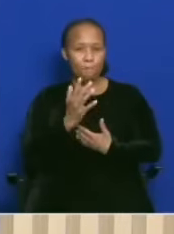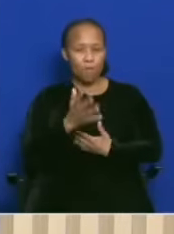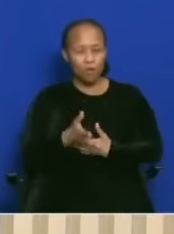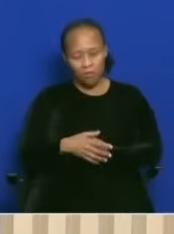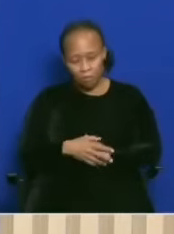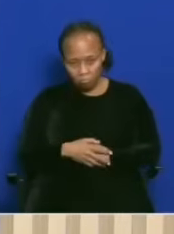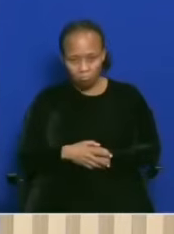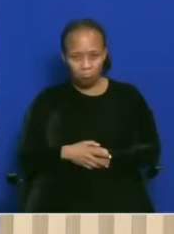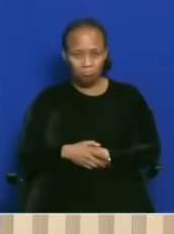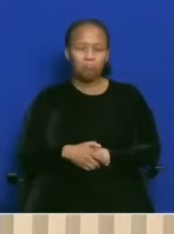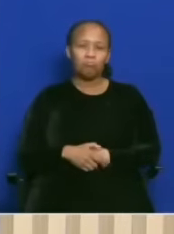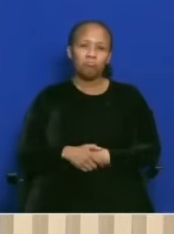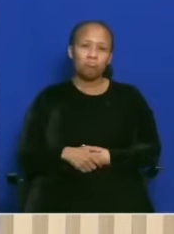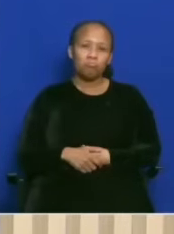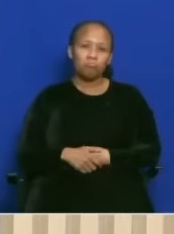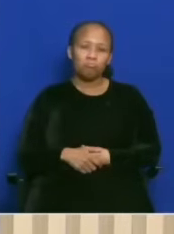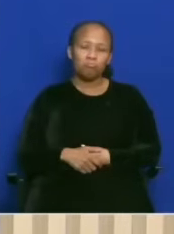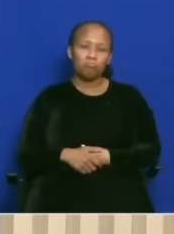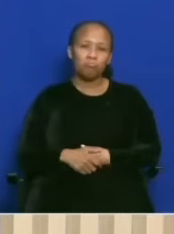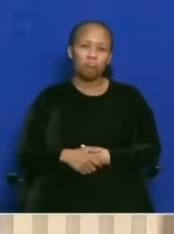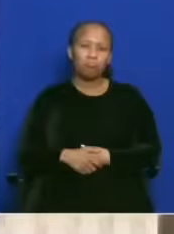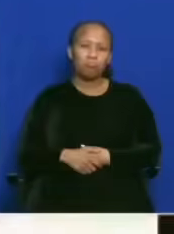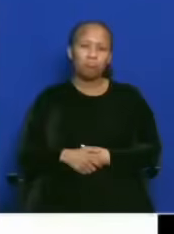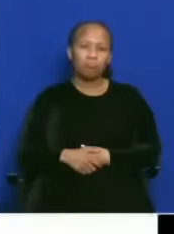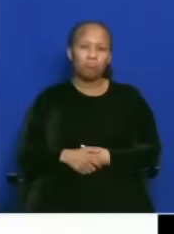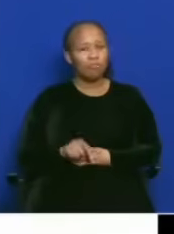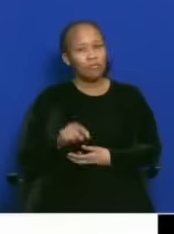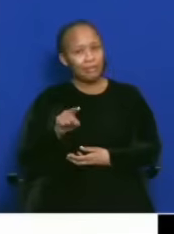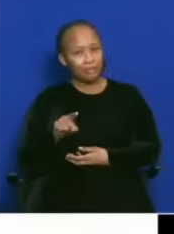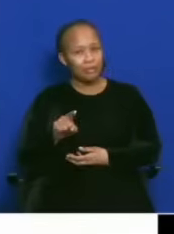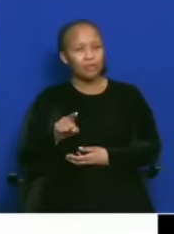So he says this O is on top of his game.